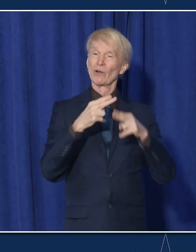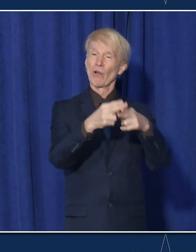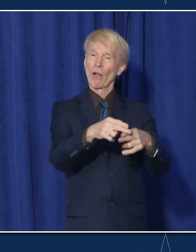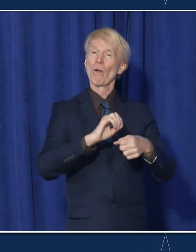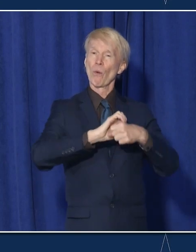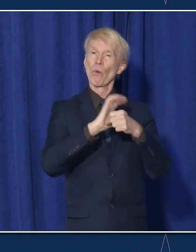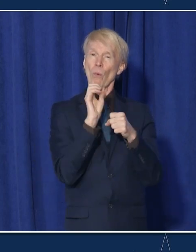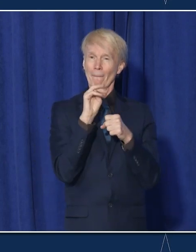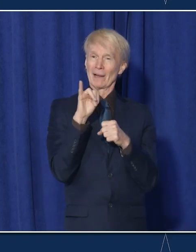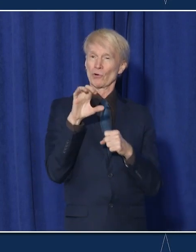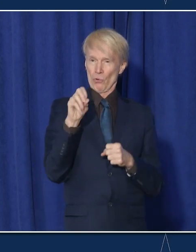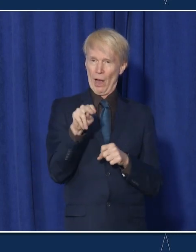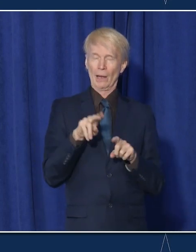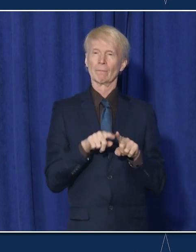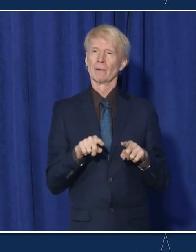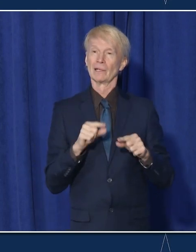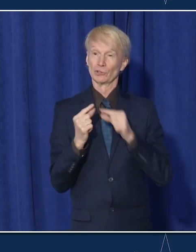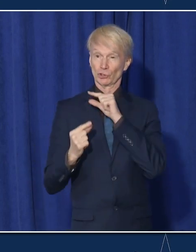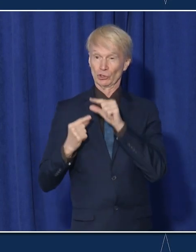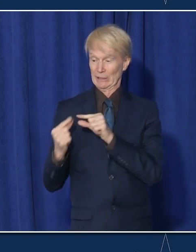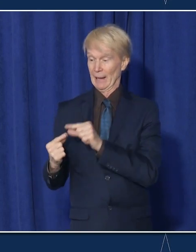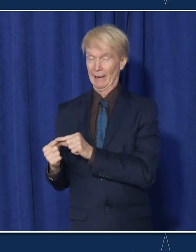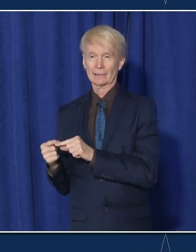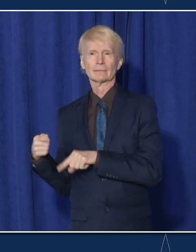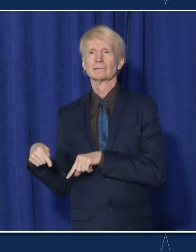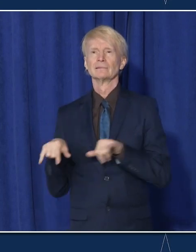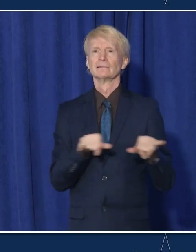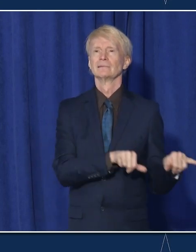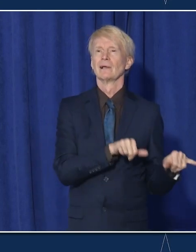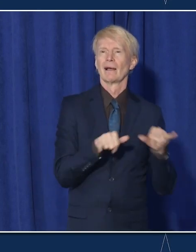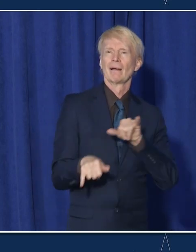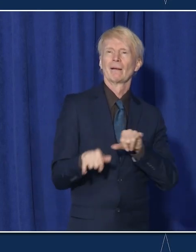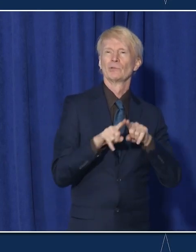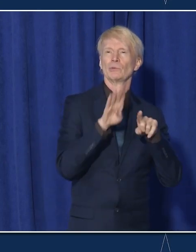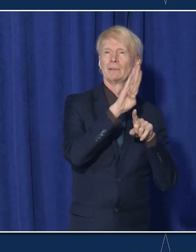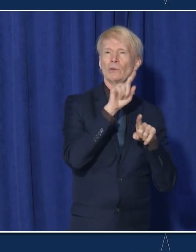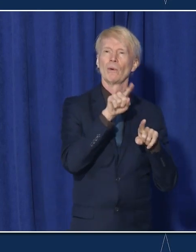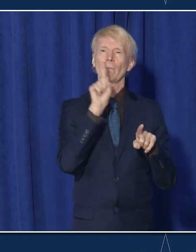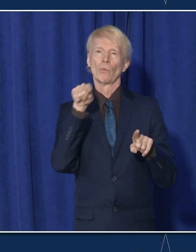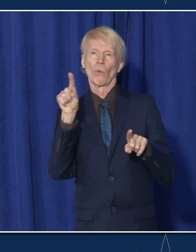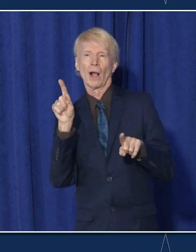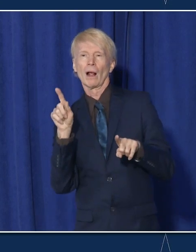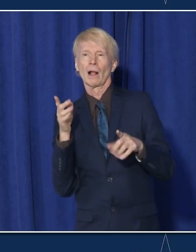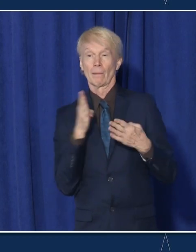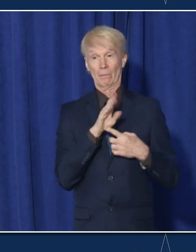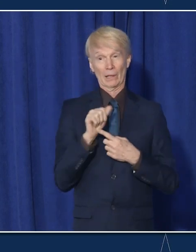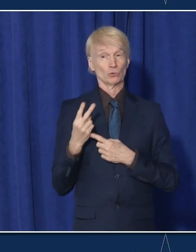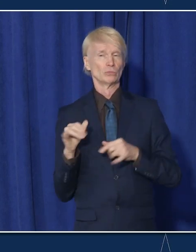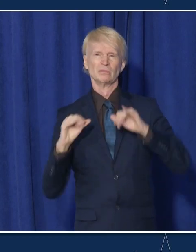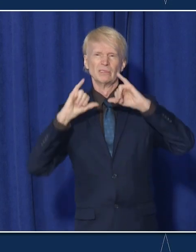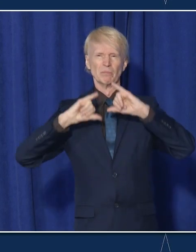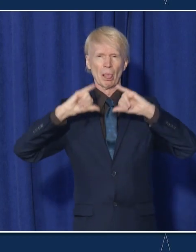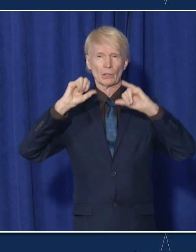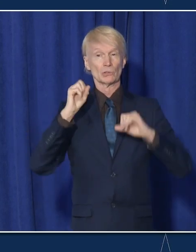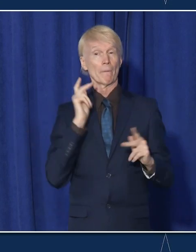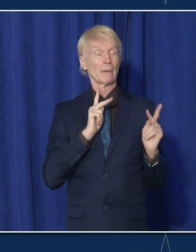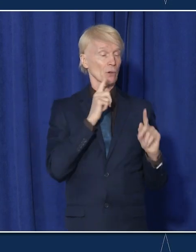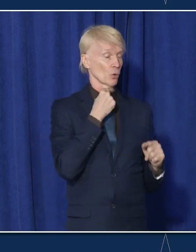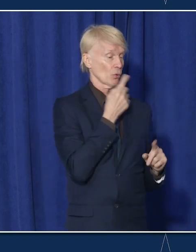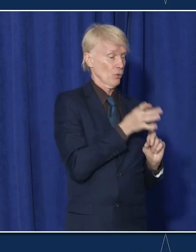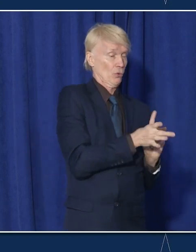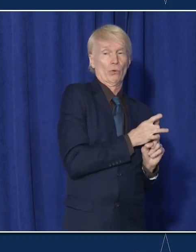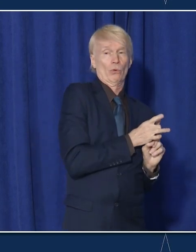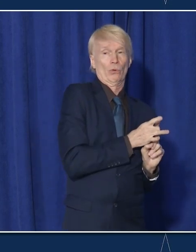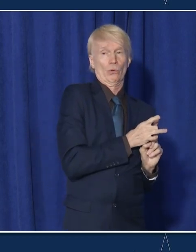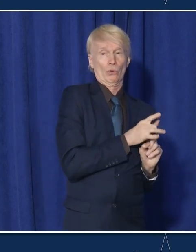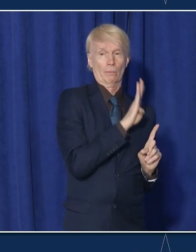genetically, it's quite similar to Omicron B1.1. And so For people who recently were infected